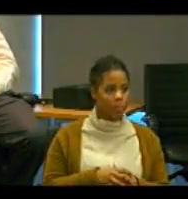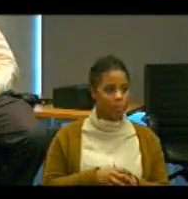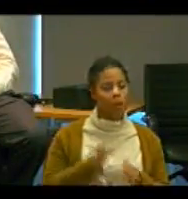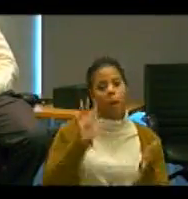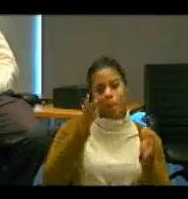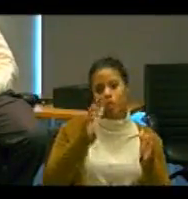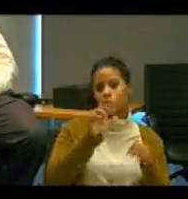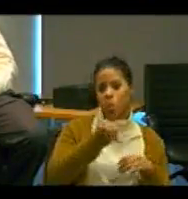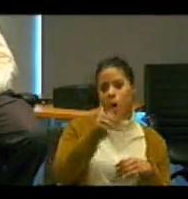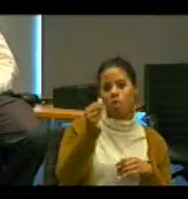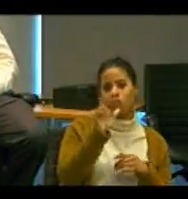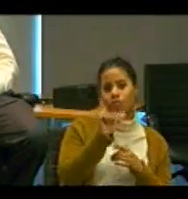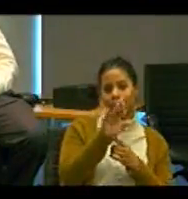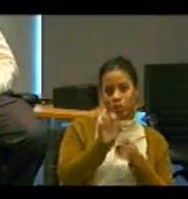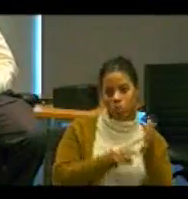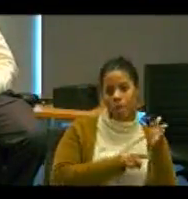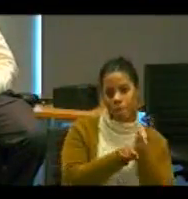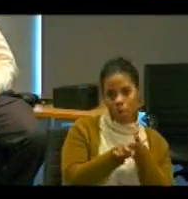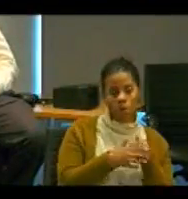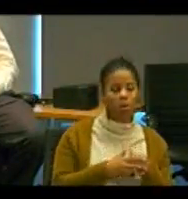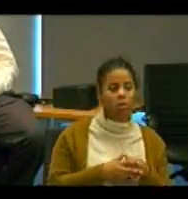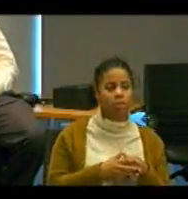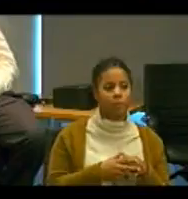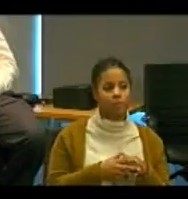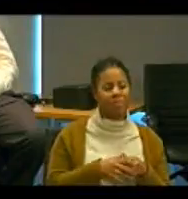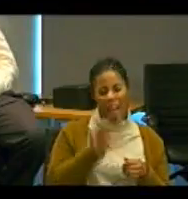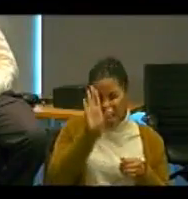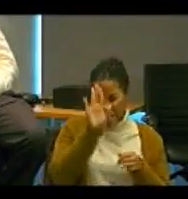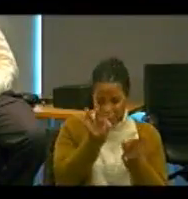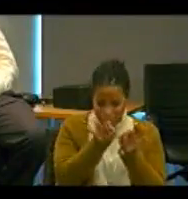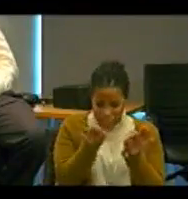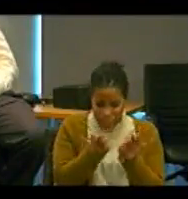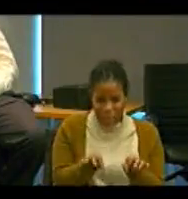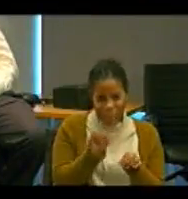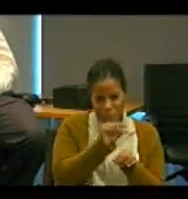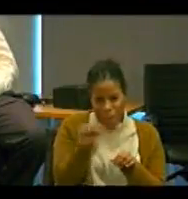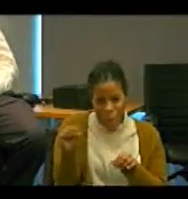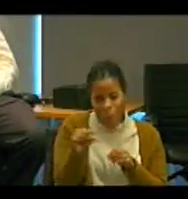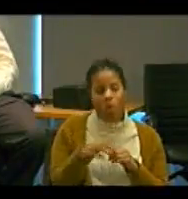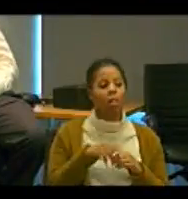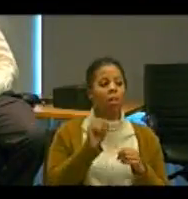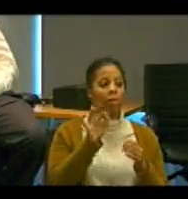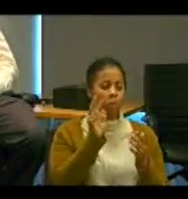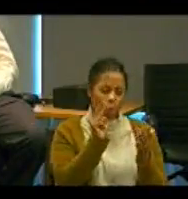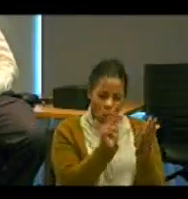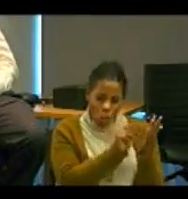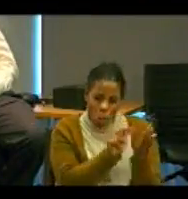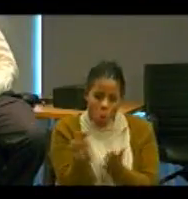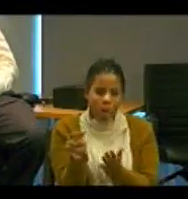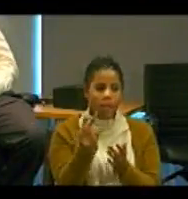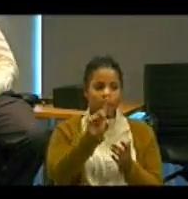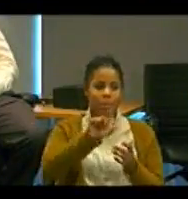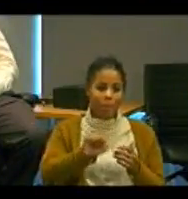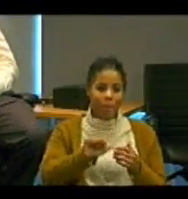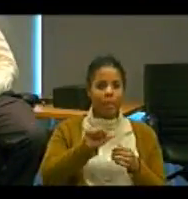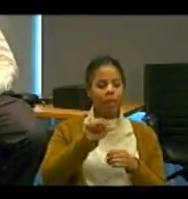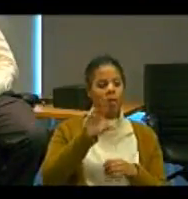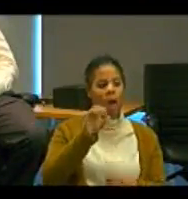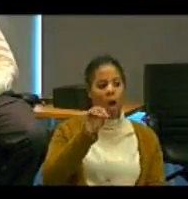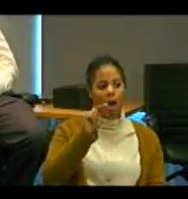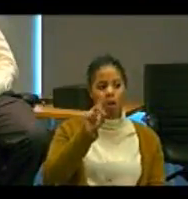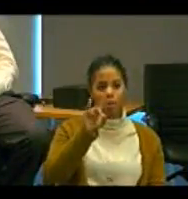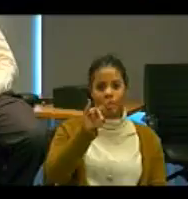please. I know this text is very small. If we look at this specific to different disability conditions, here we're looking at emotional